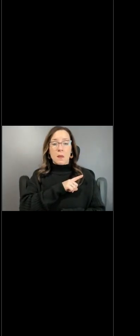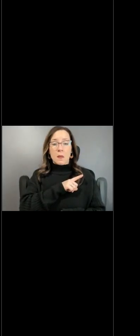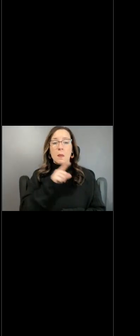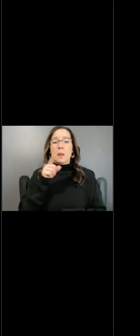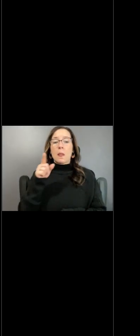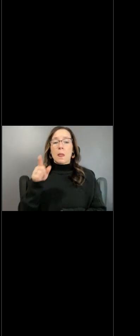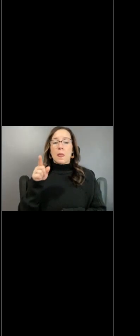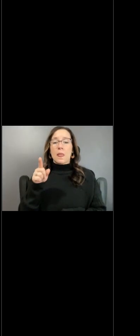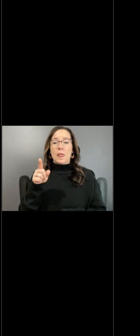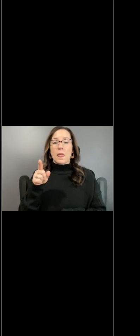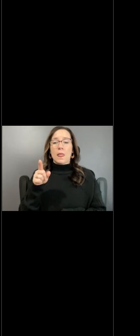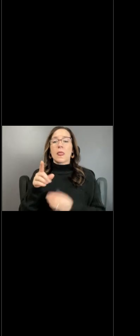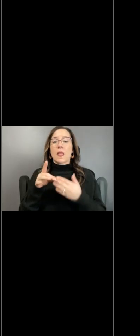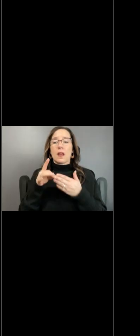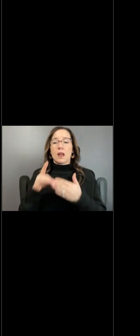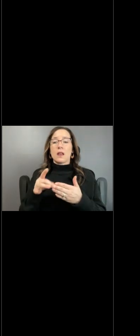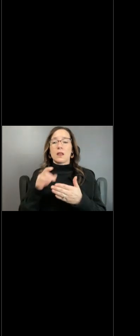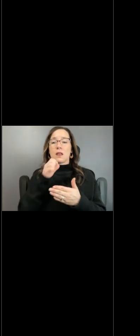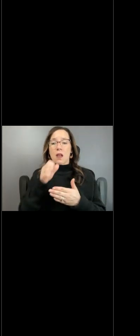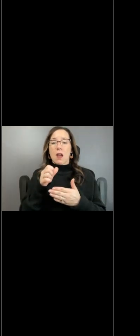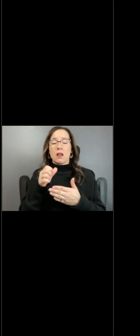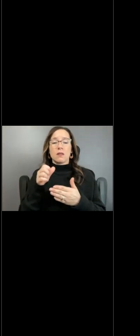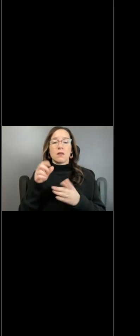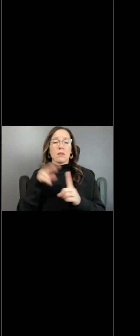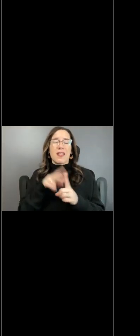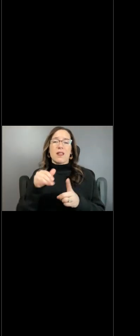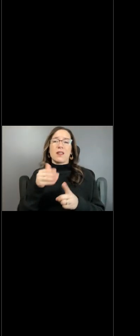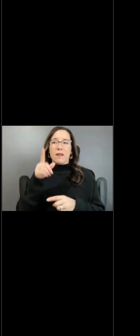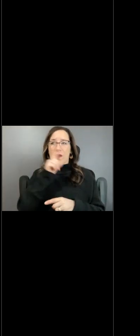the guidelines are not applied. That is a false statement.